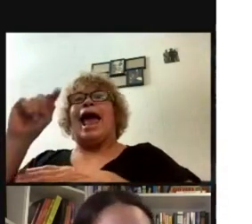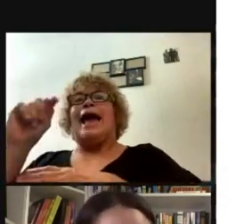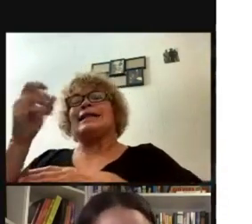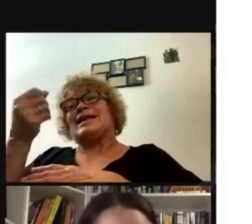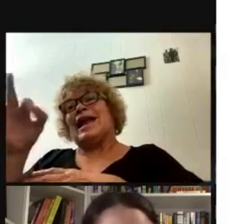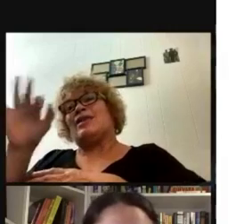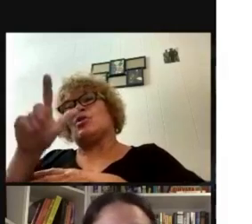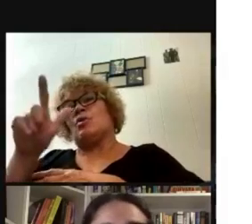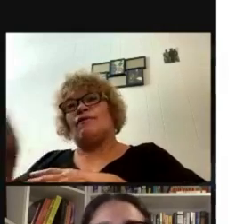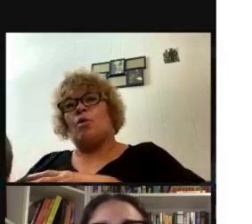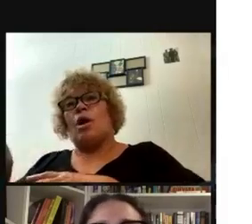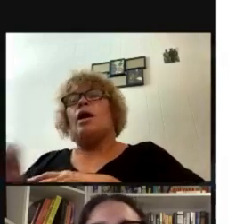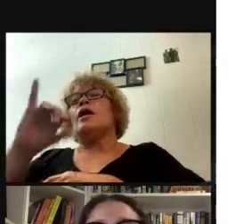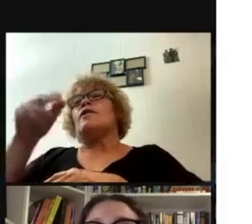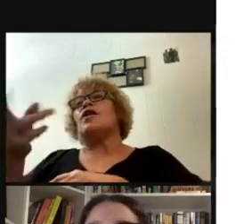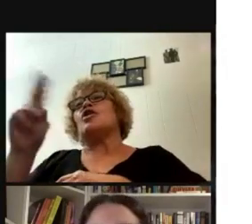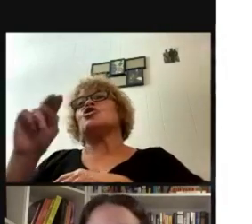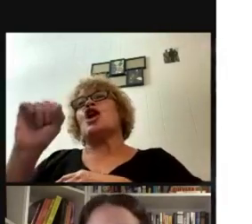1924, the Johnson-Reed Act,